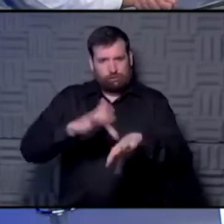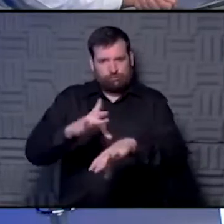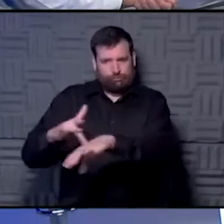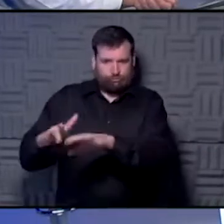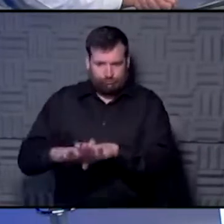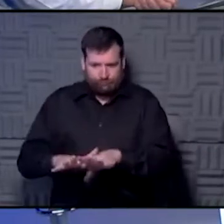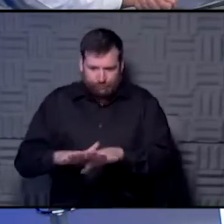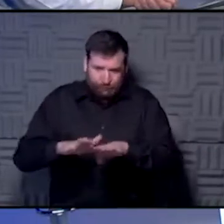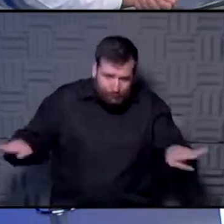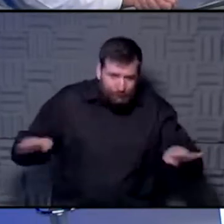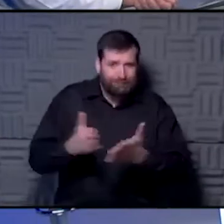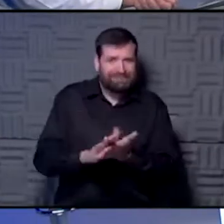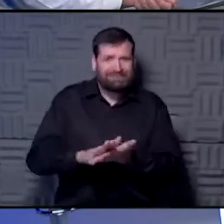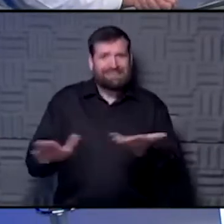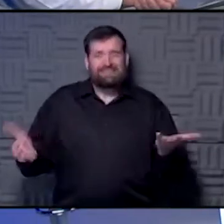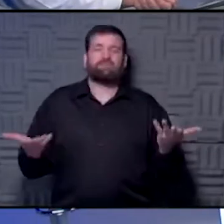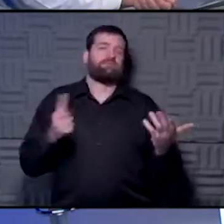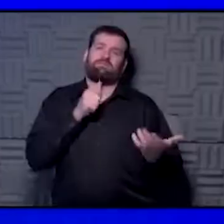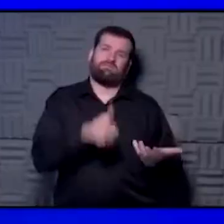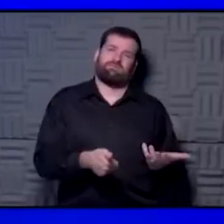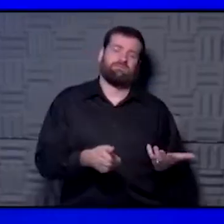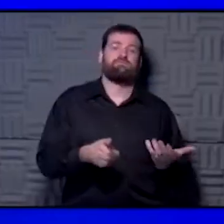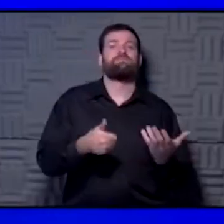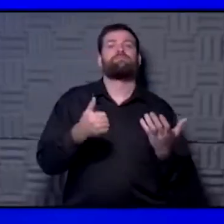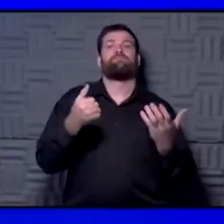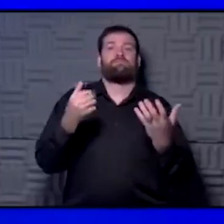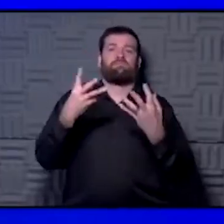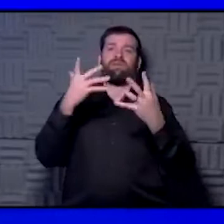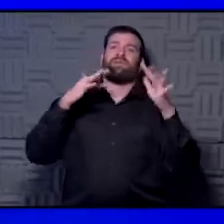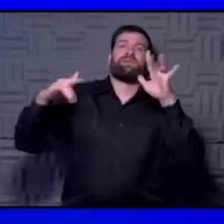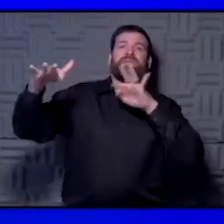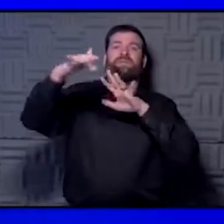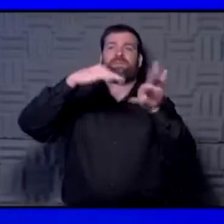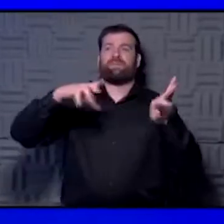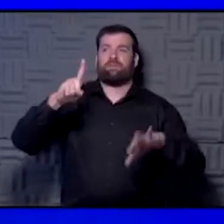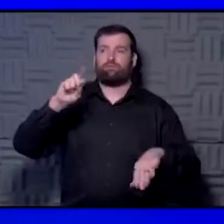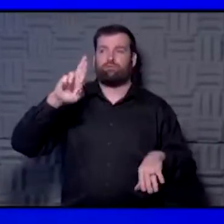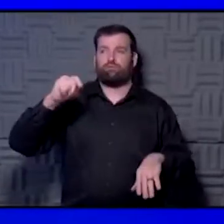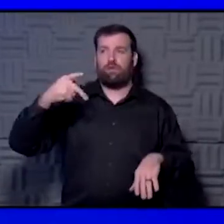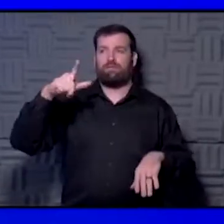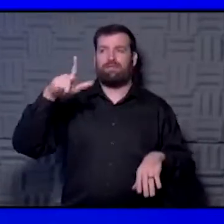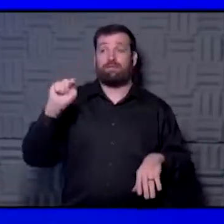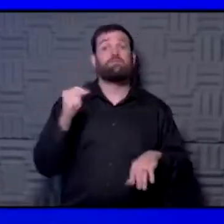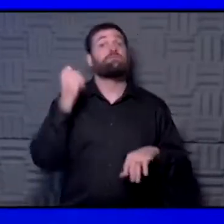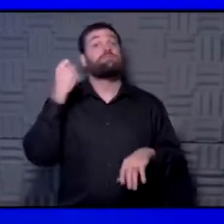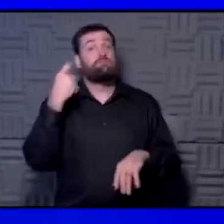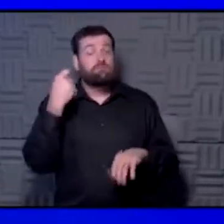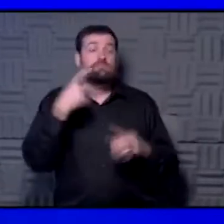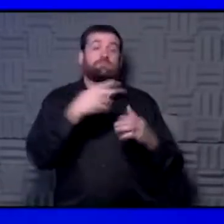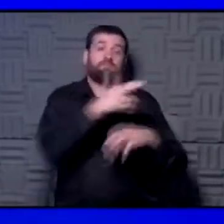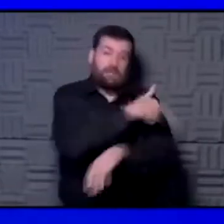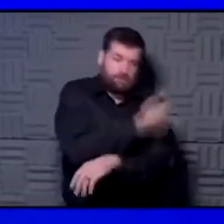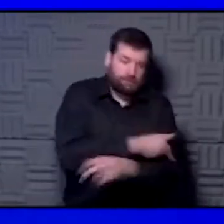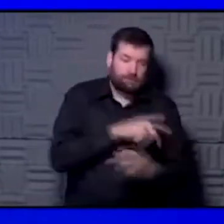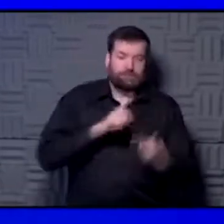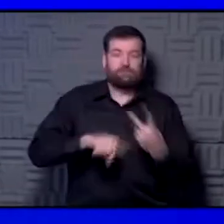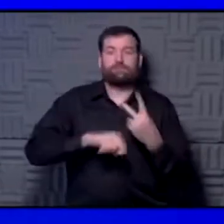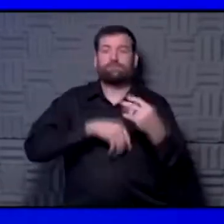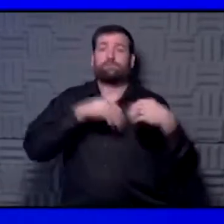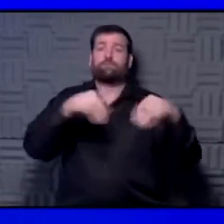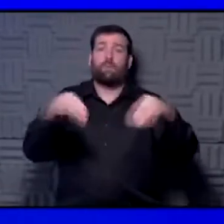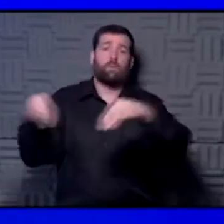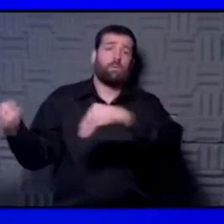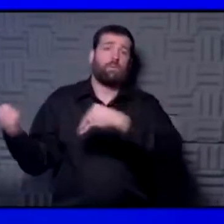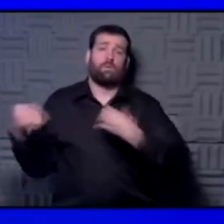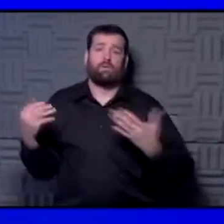this aerosol, our droplet. Yeah. Now, when I am in environments such as the hospital, or I go to the store, some things of that